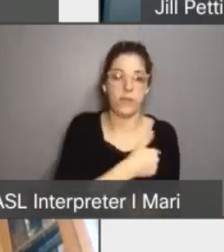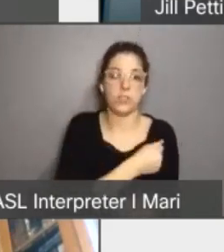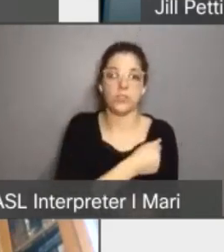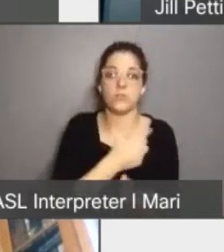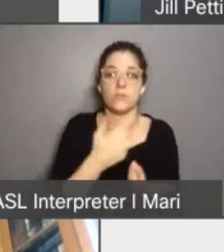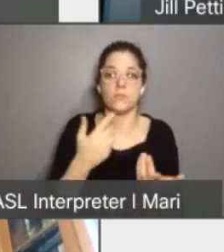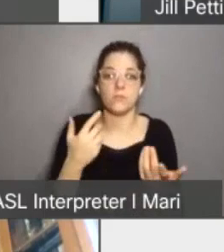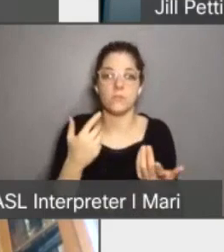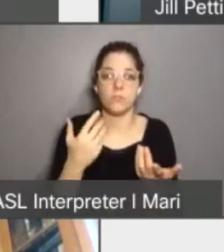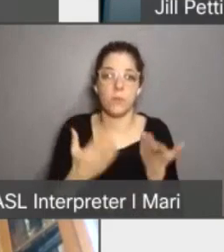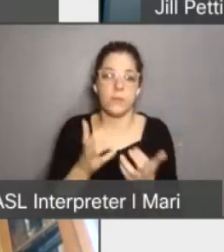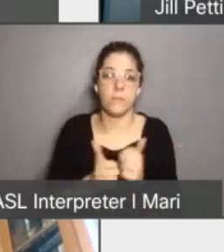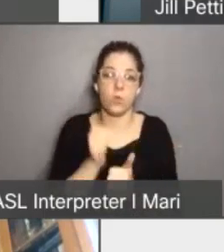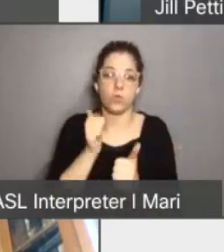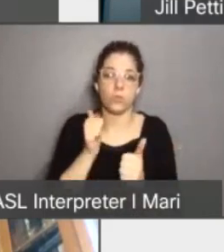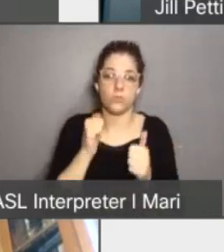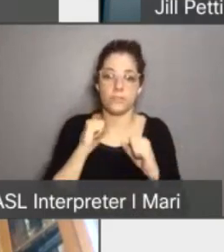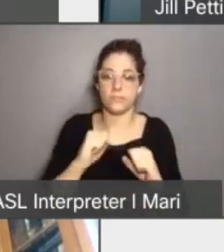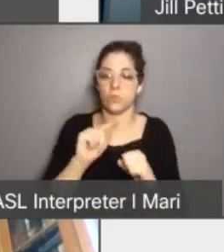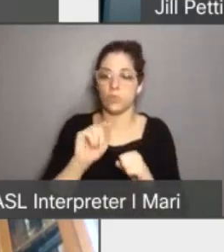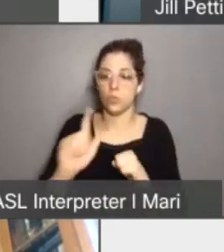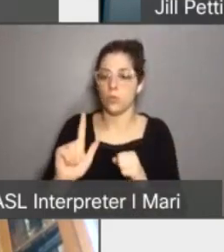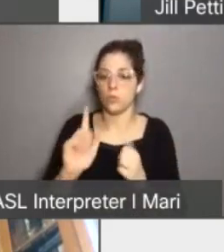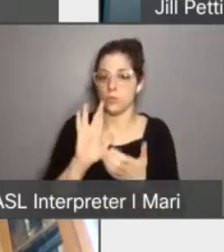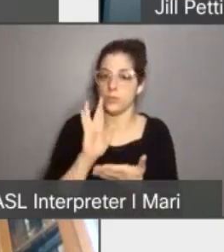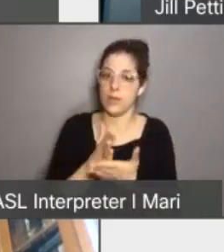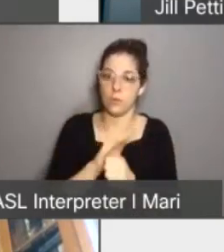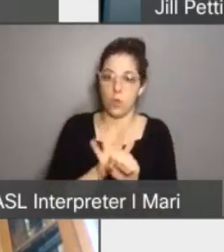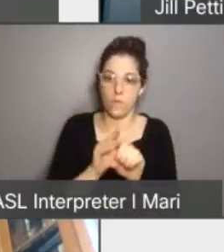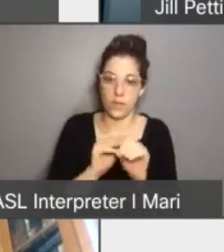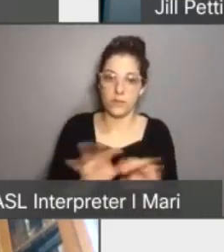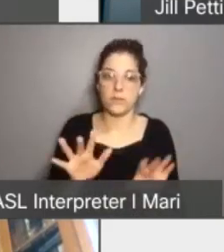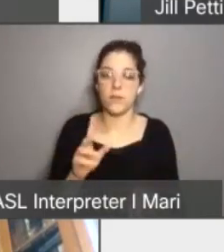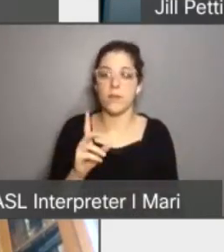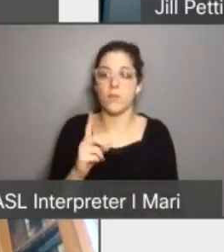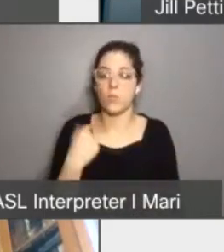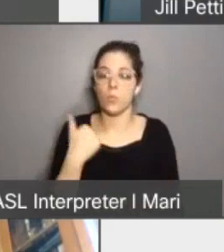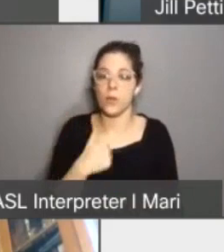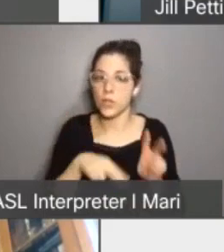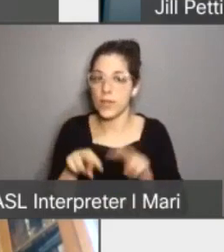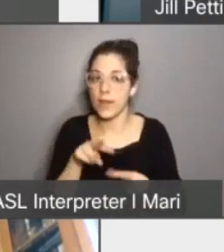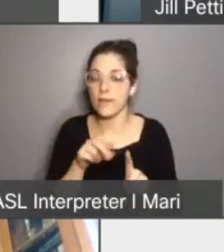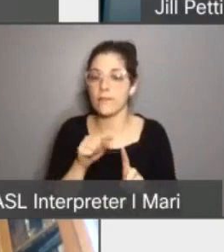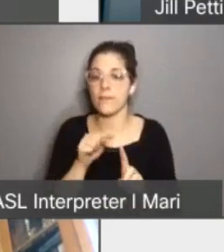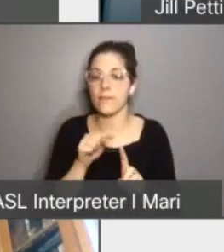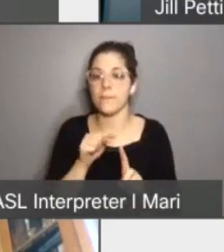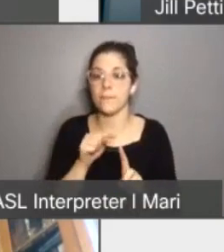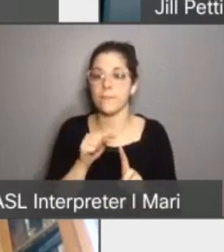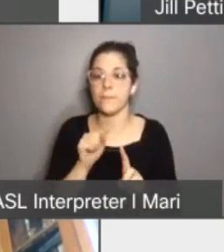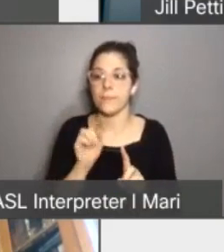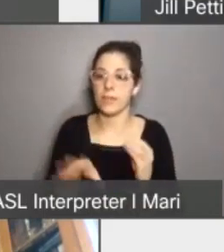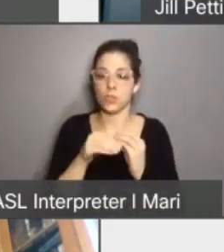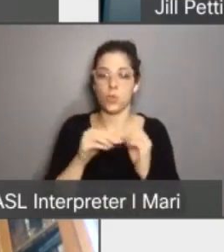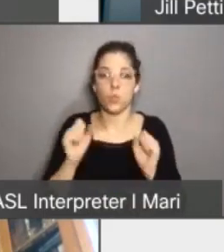vaccination is probably the most powerful tool that we have in our toolkit, and as we're looking at additional